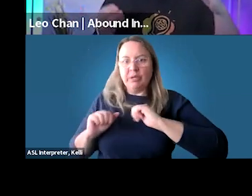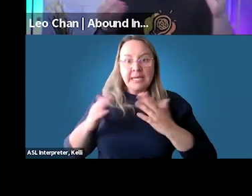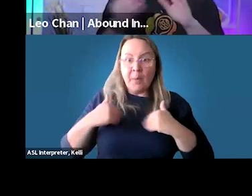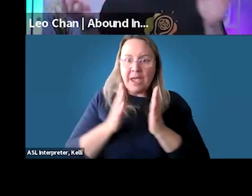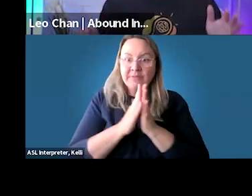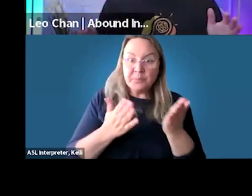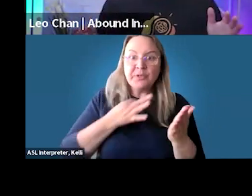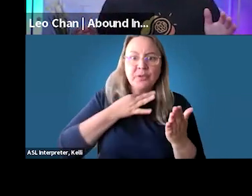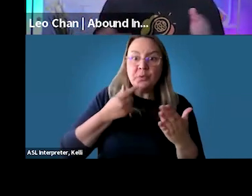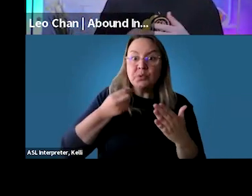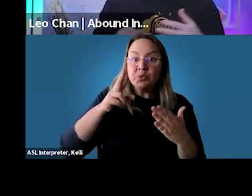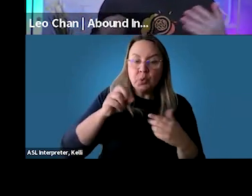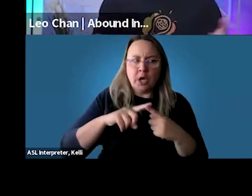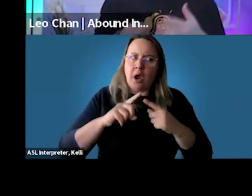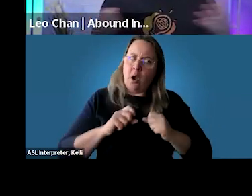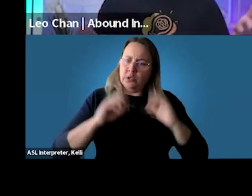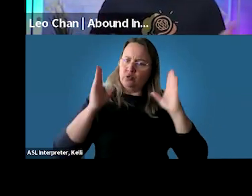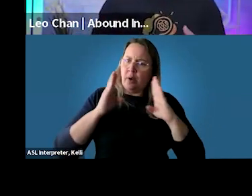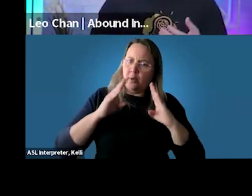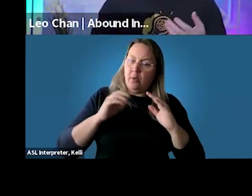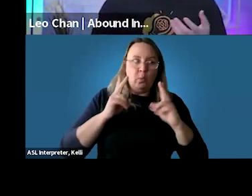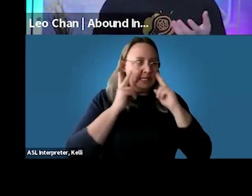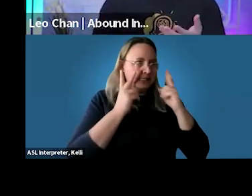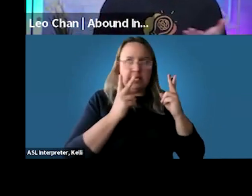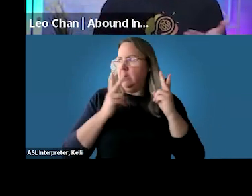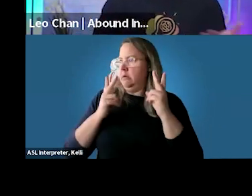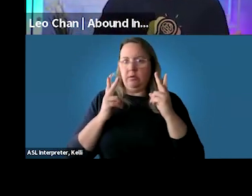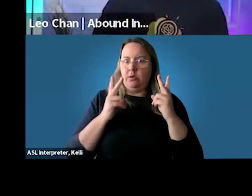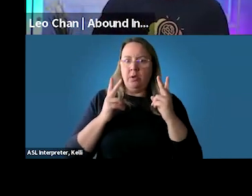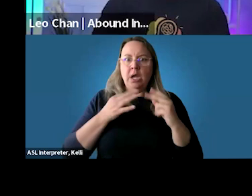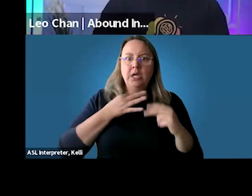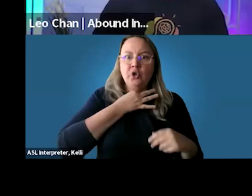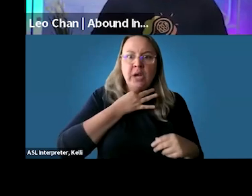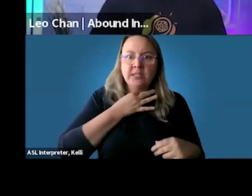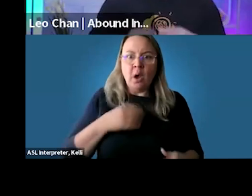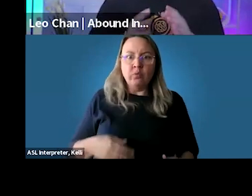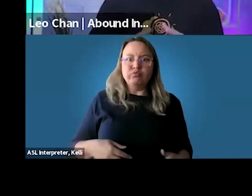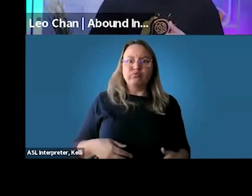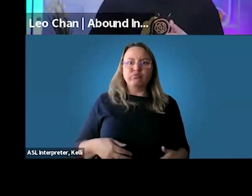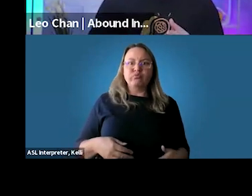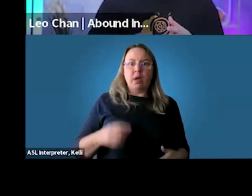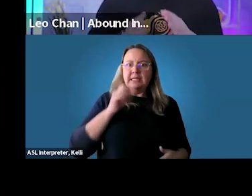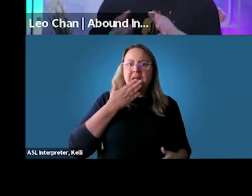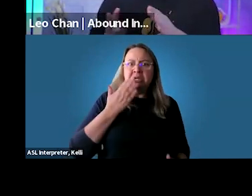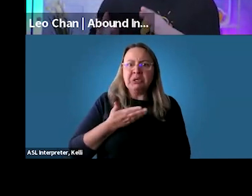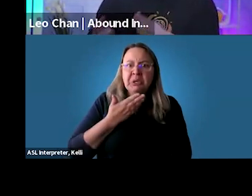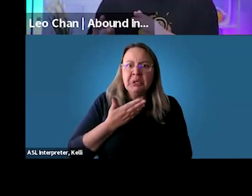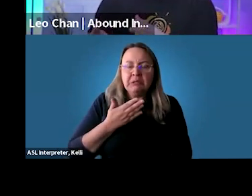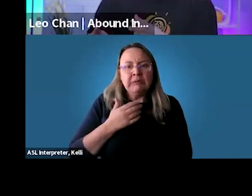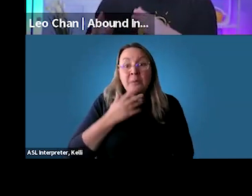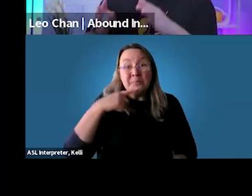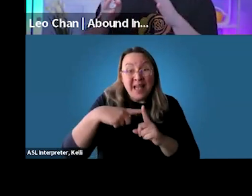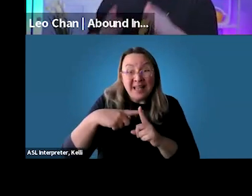Curious George is always getting himself into trouble. We're seeing it all around us that curiosity isn't good. And also, sometimes